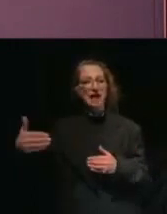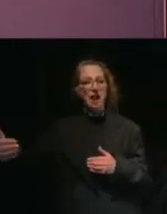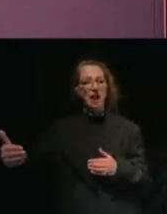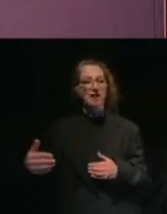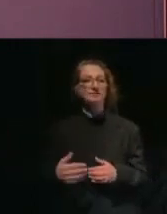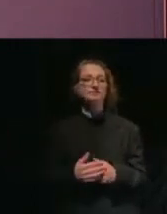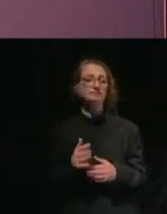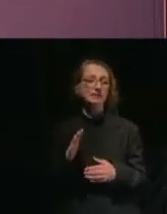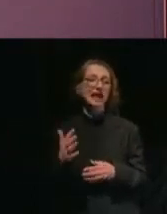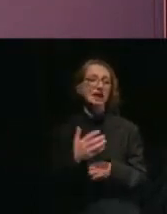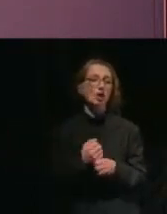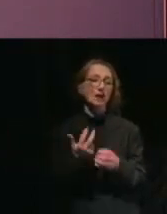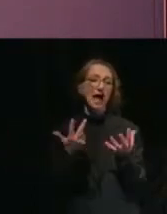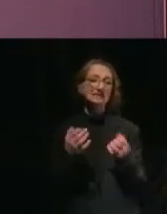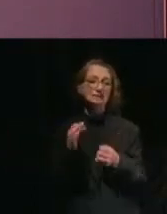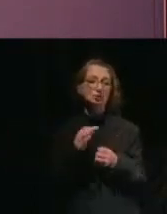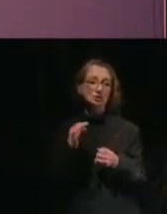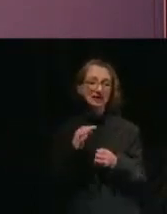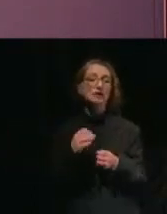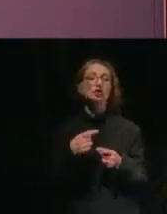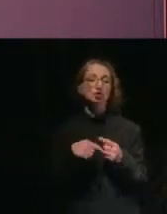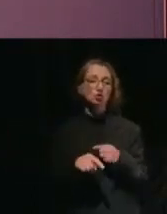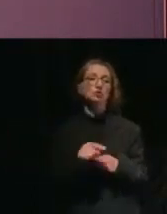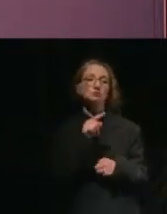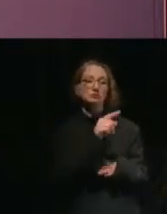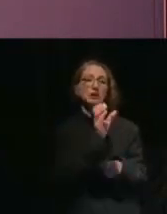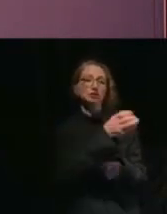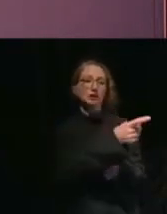she received nearly 80%